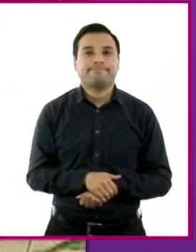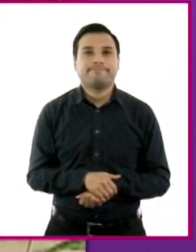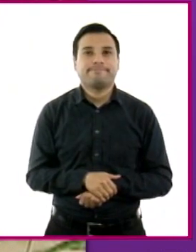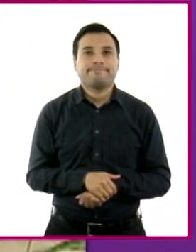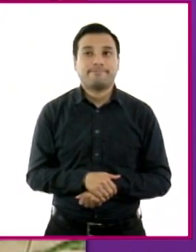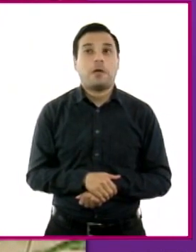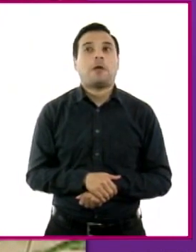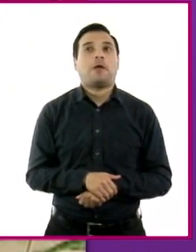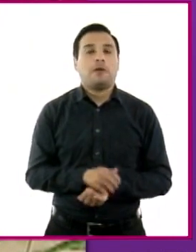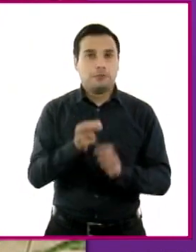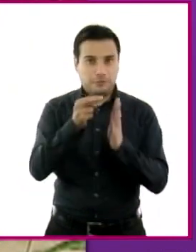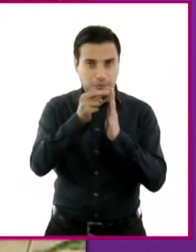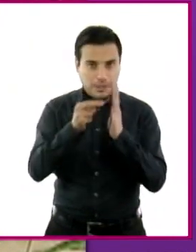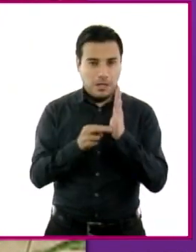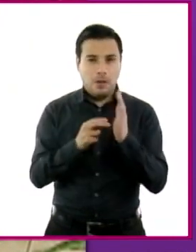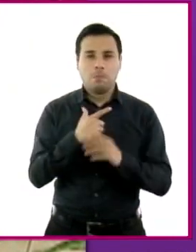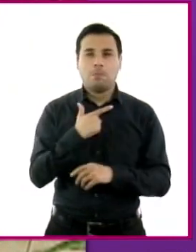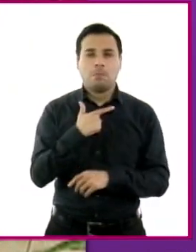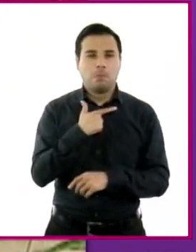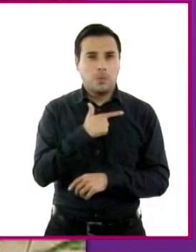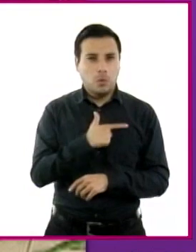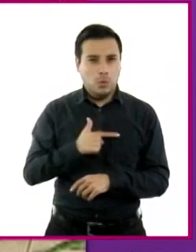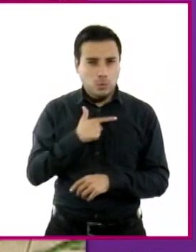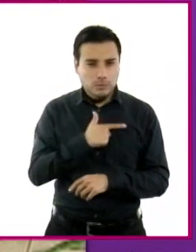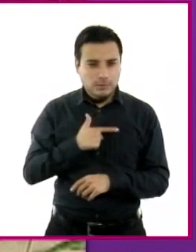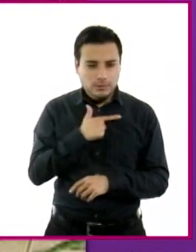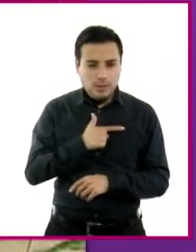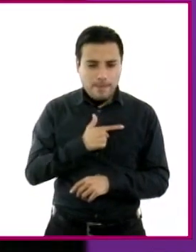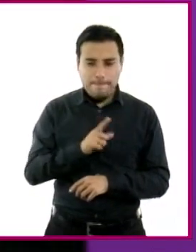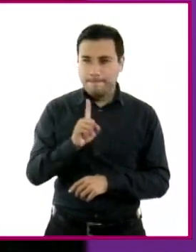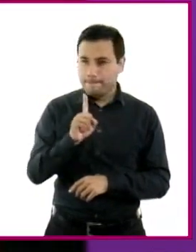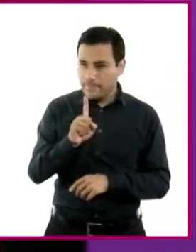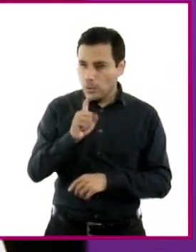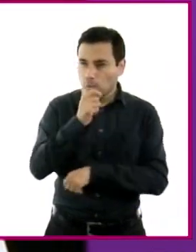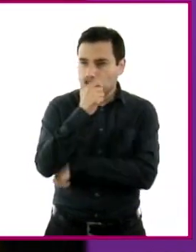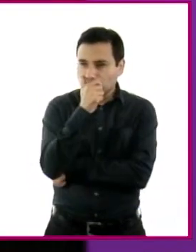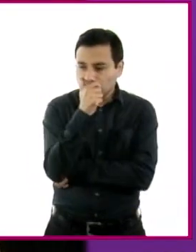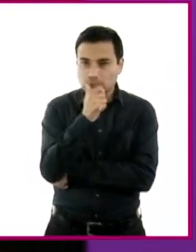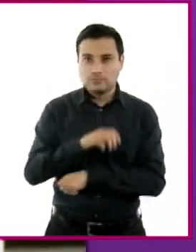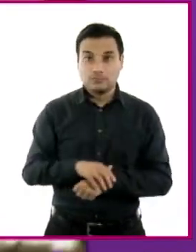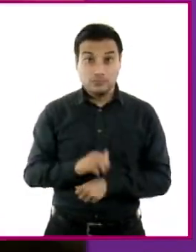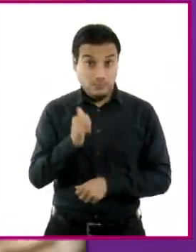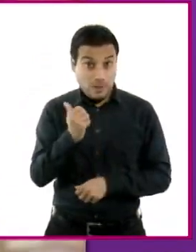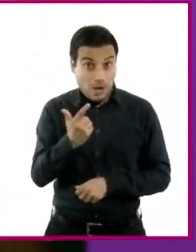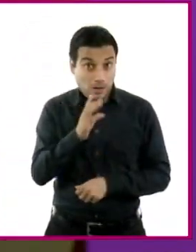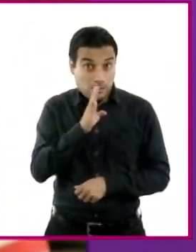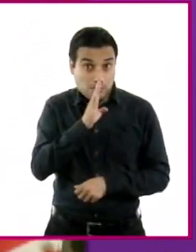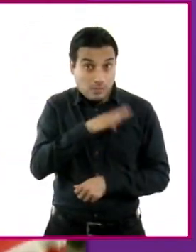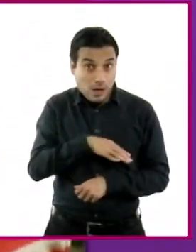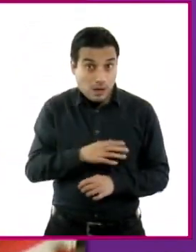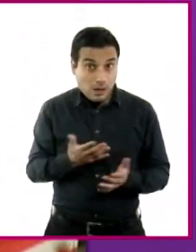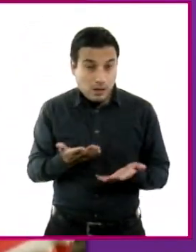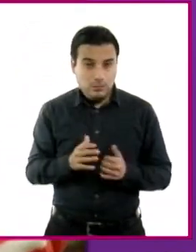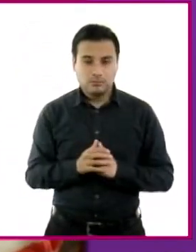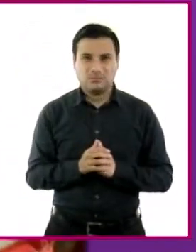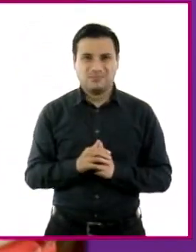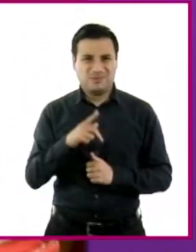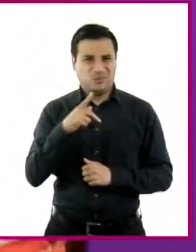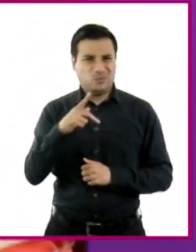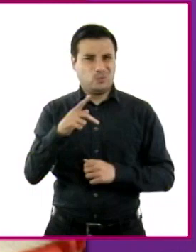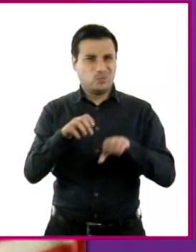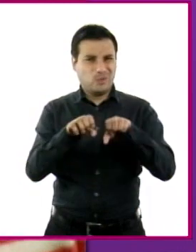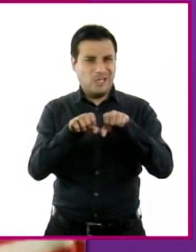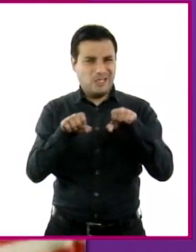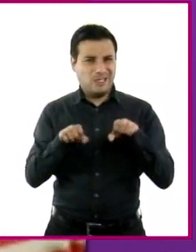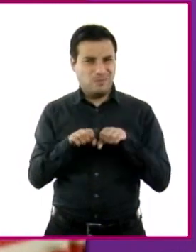I like your rules, but What? Is something wrong? Your team wrote